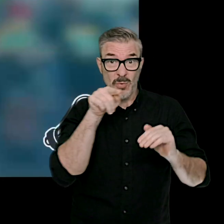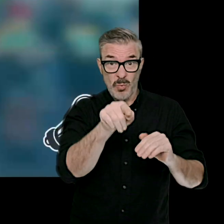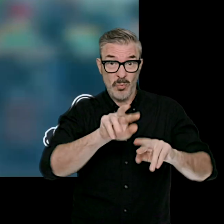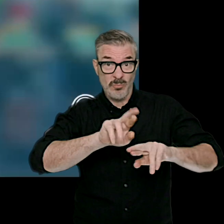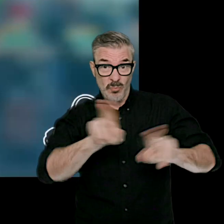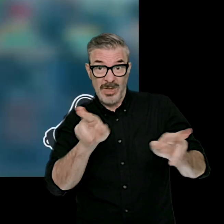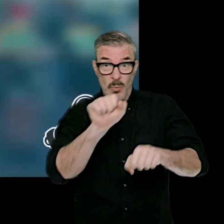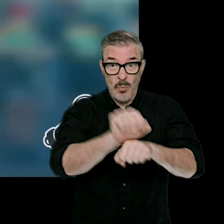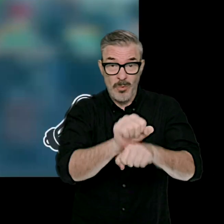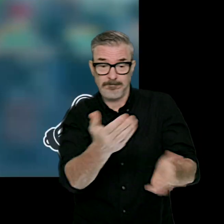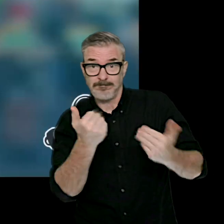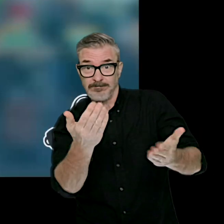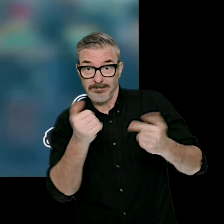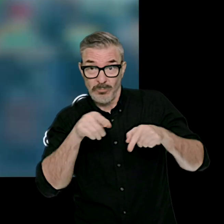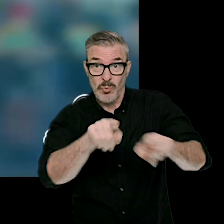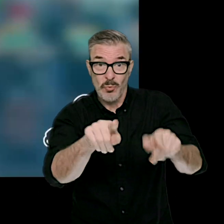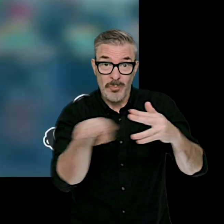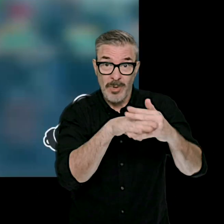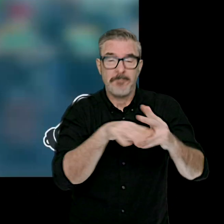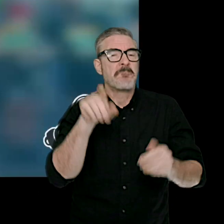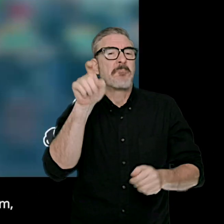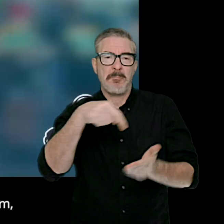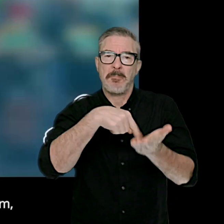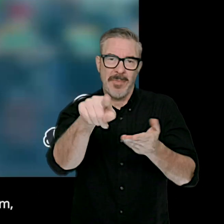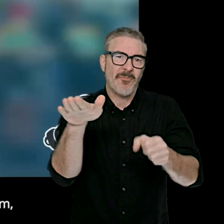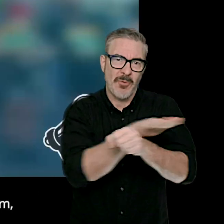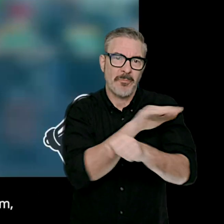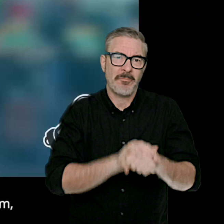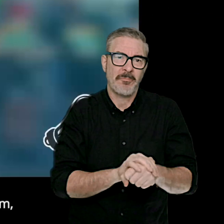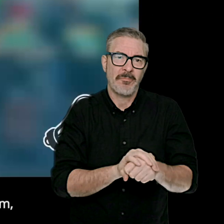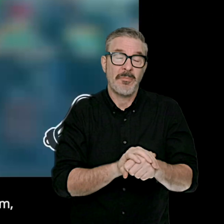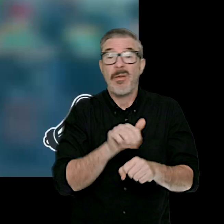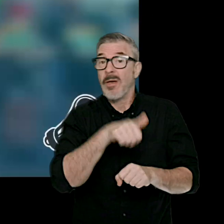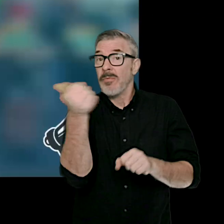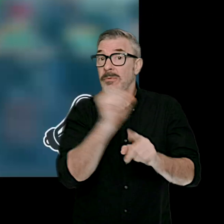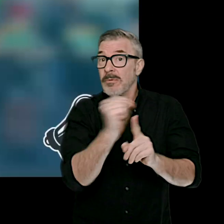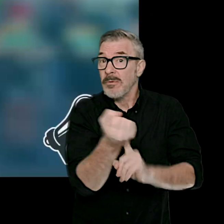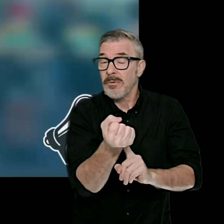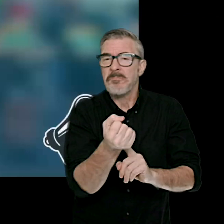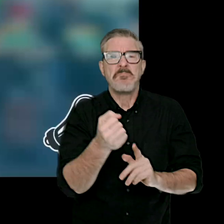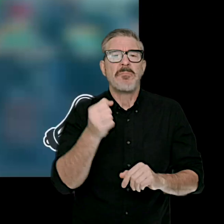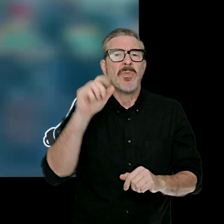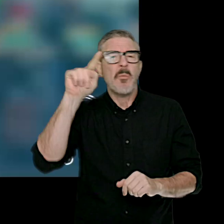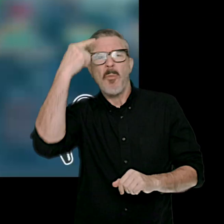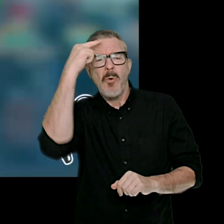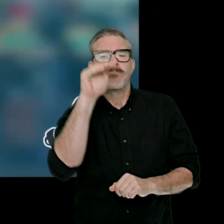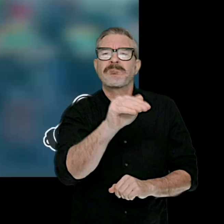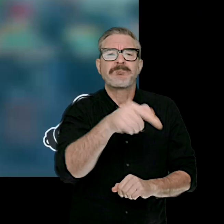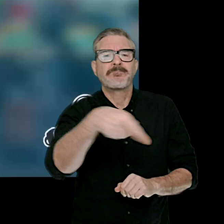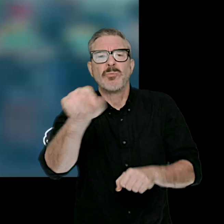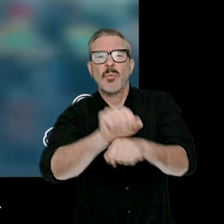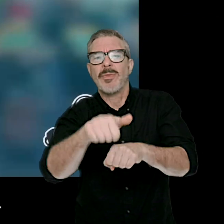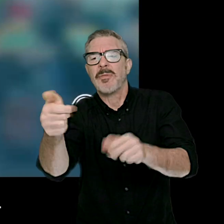If you are placed at a place designated by your employer and you are performing labor for them, this is considered to be at